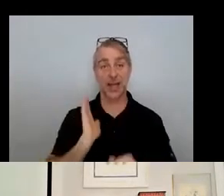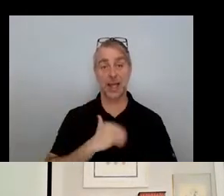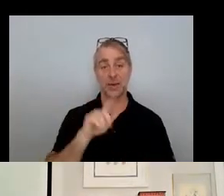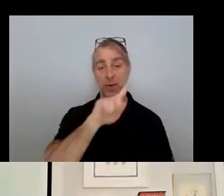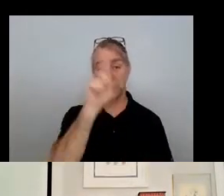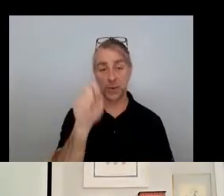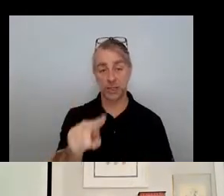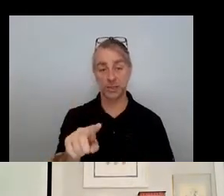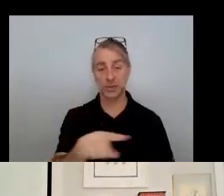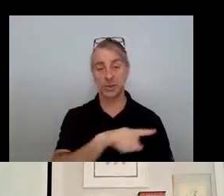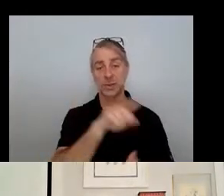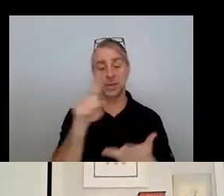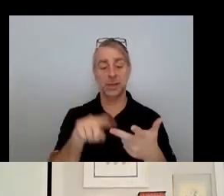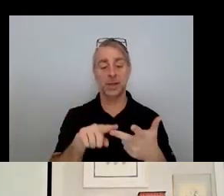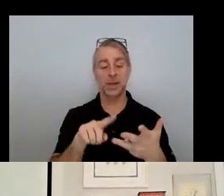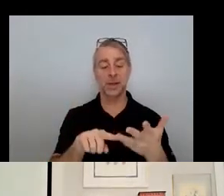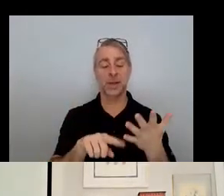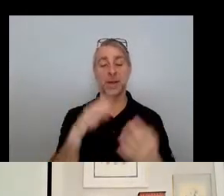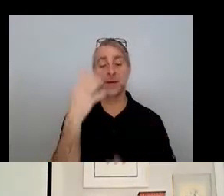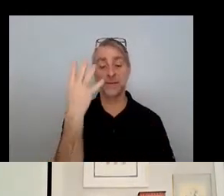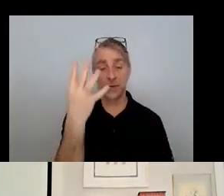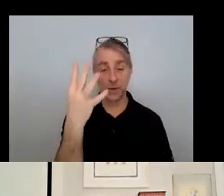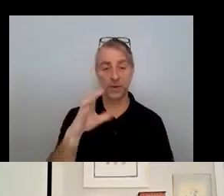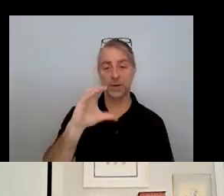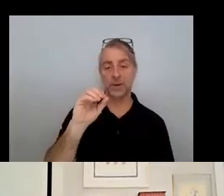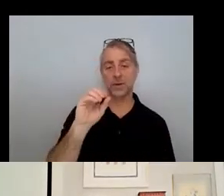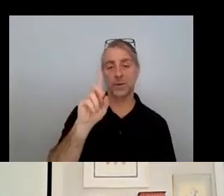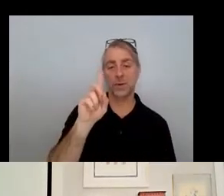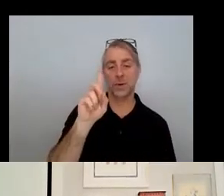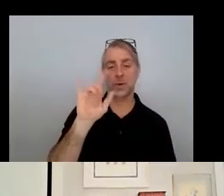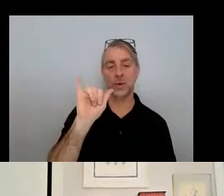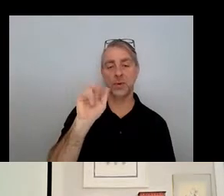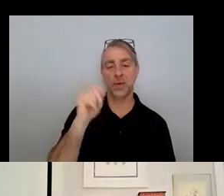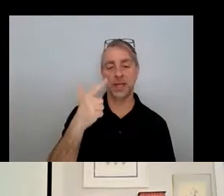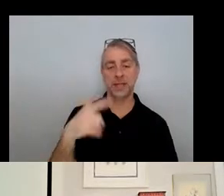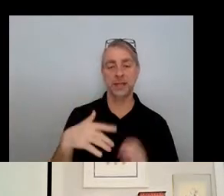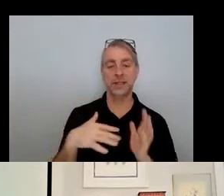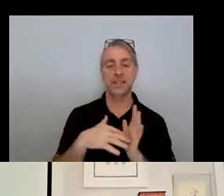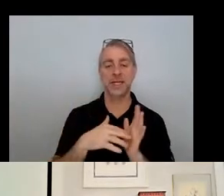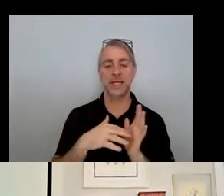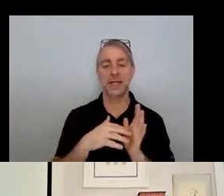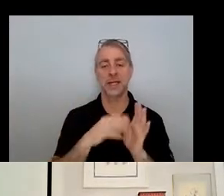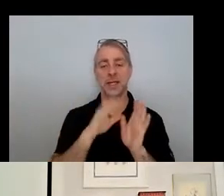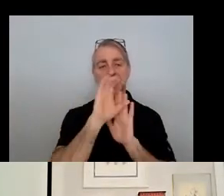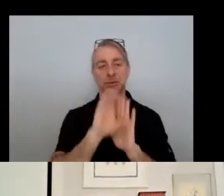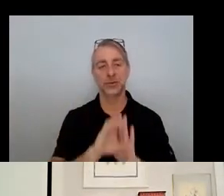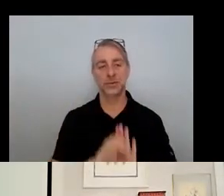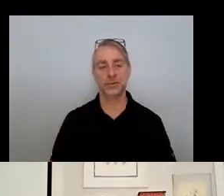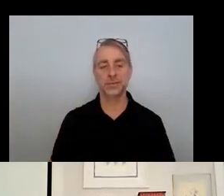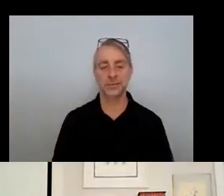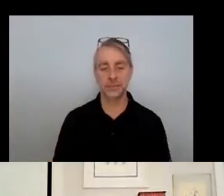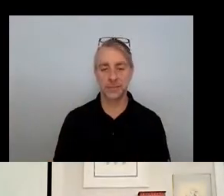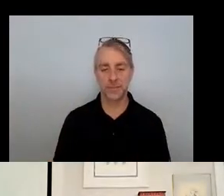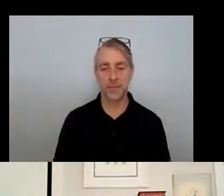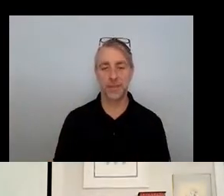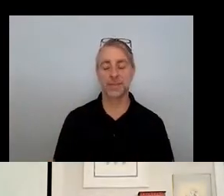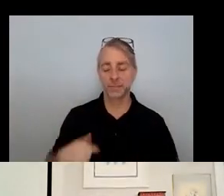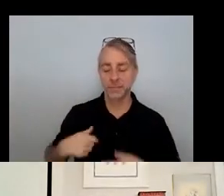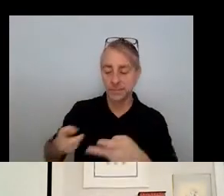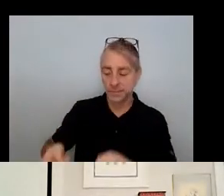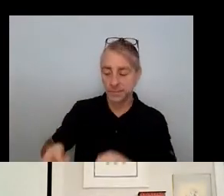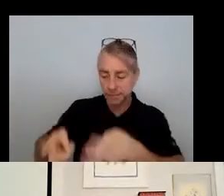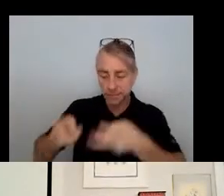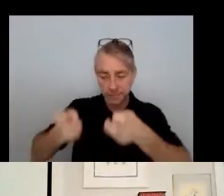next stage is coding study characteristics. So identifying and looking at extracting information from each of